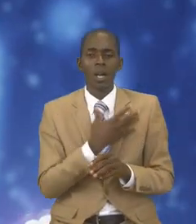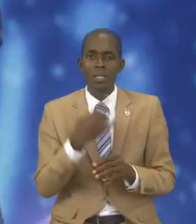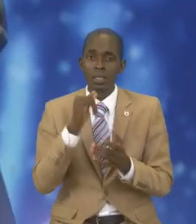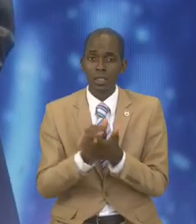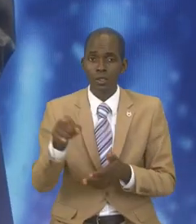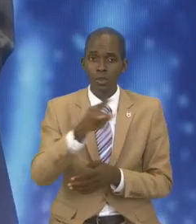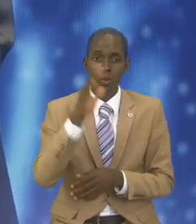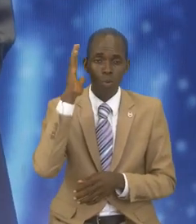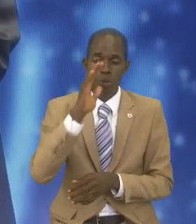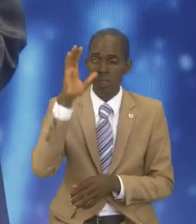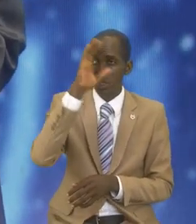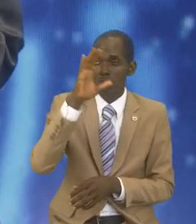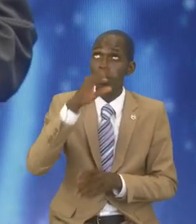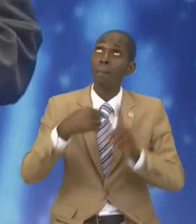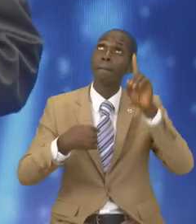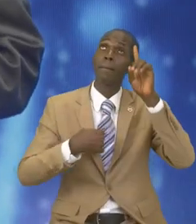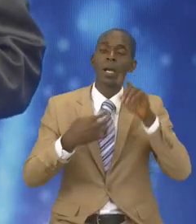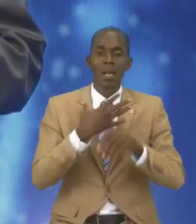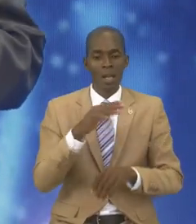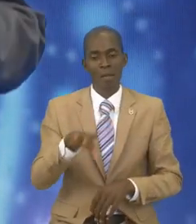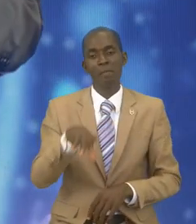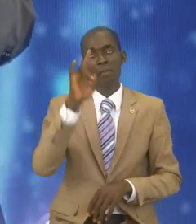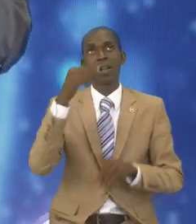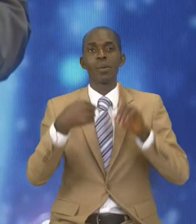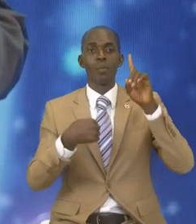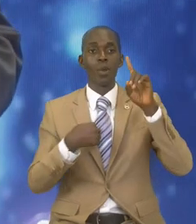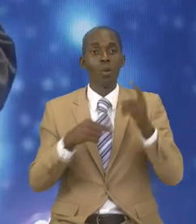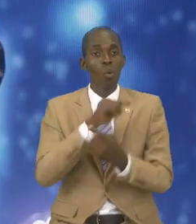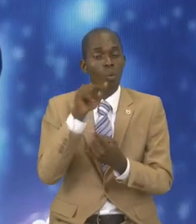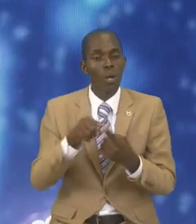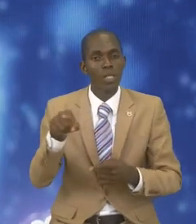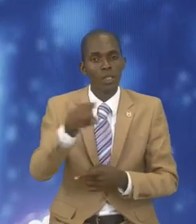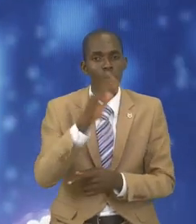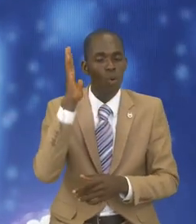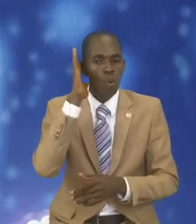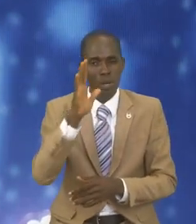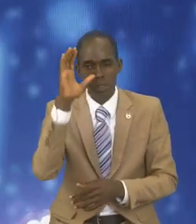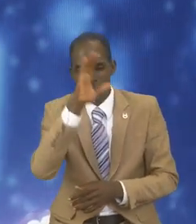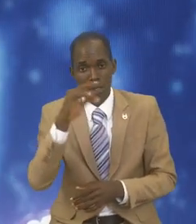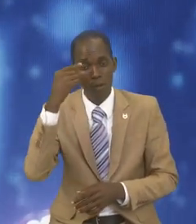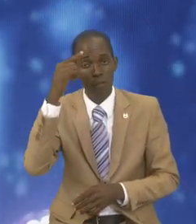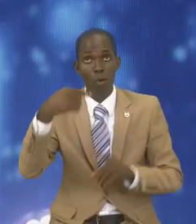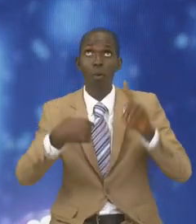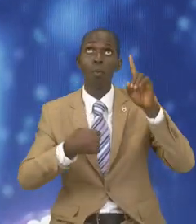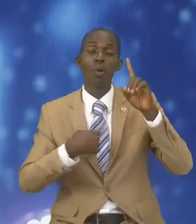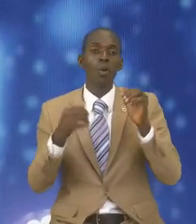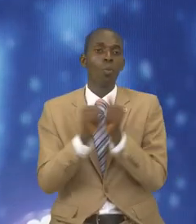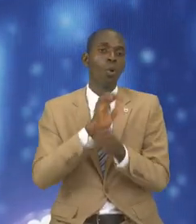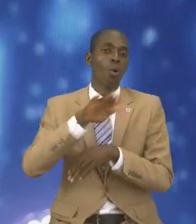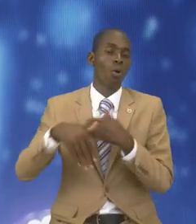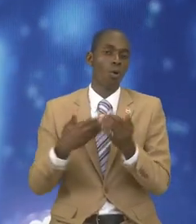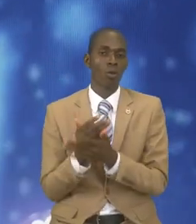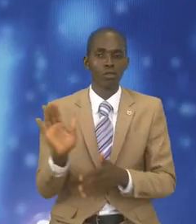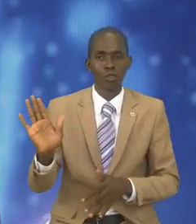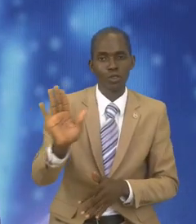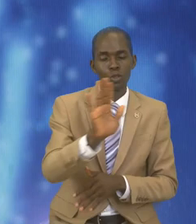seek me and find me when ye shall search for me with all your heart. When